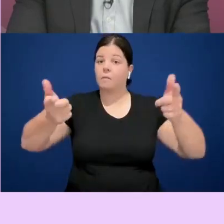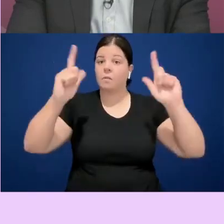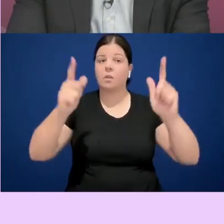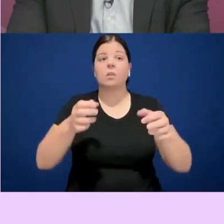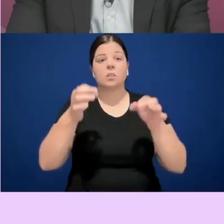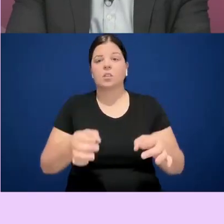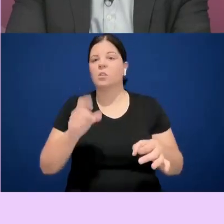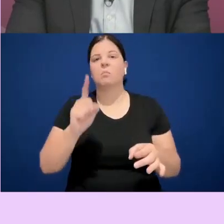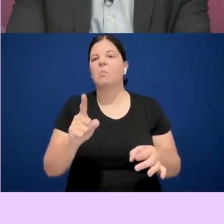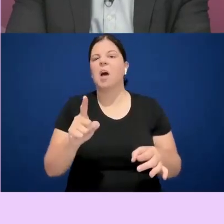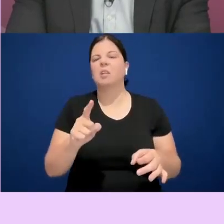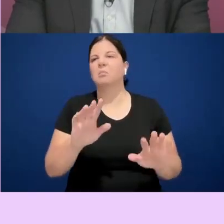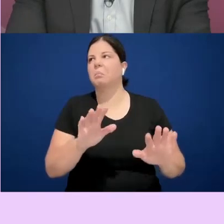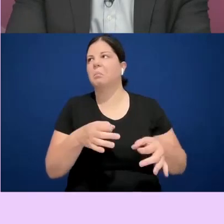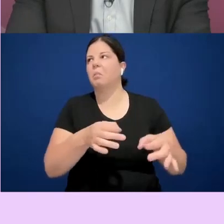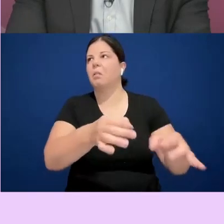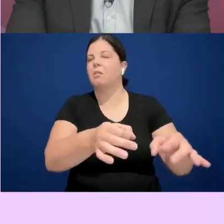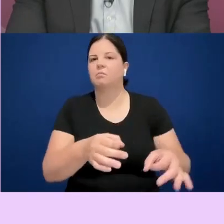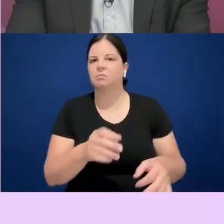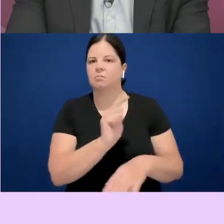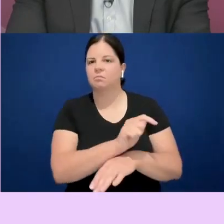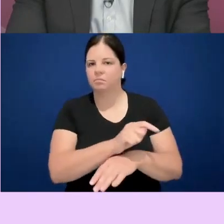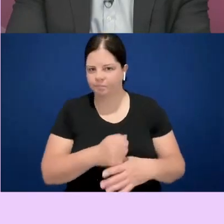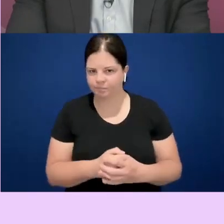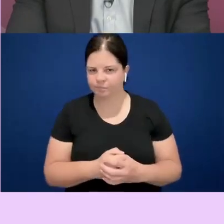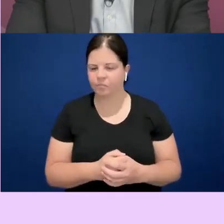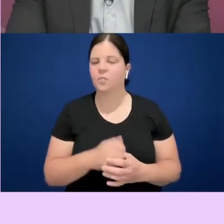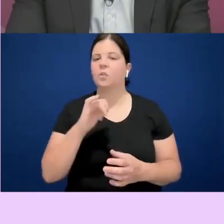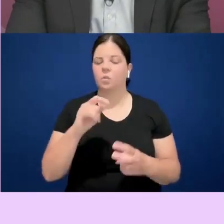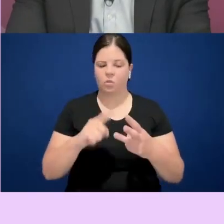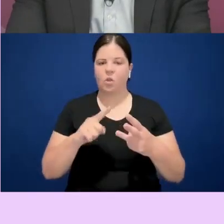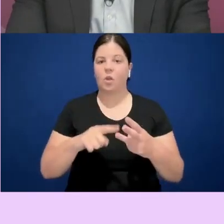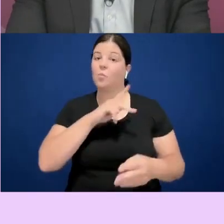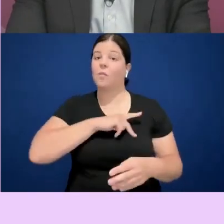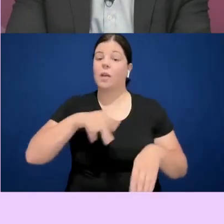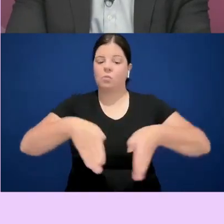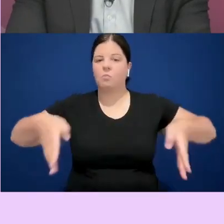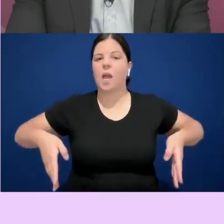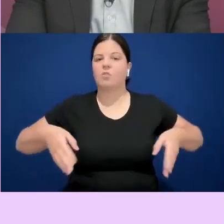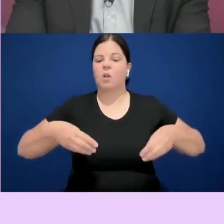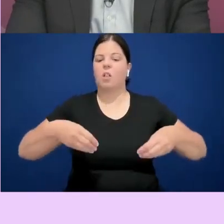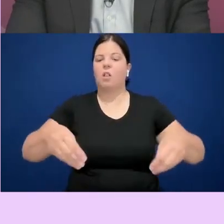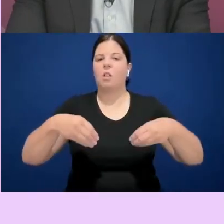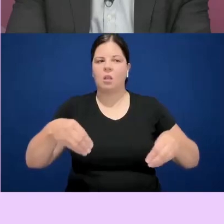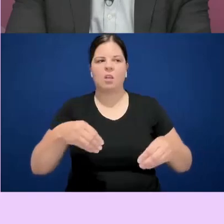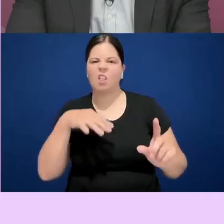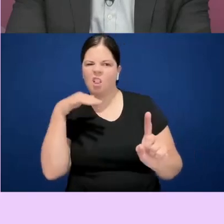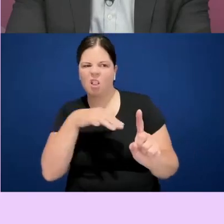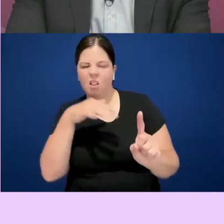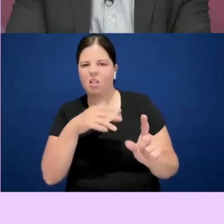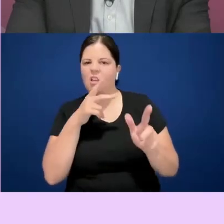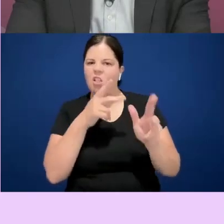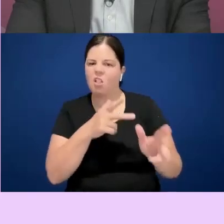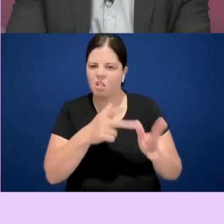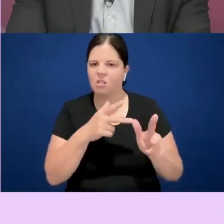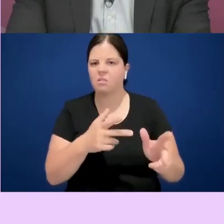making. And thirdly, a breach of professional boundaries, which includes things like bullying and harassment, that